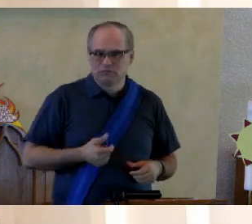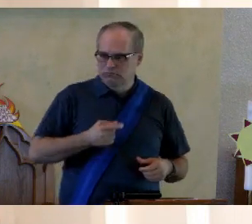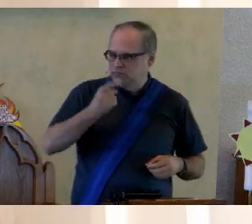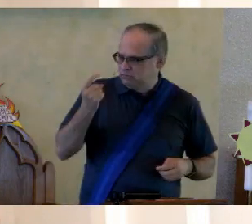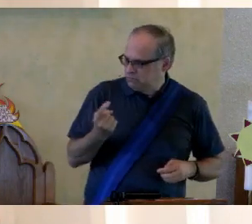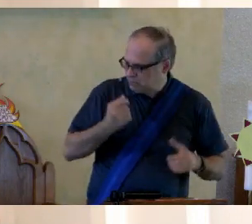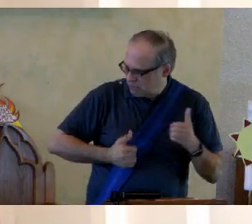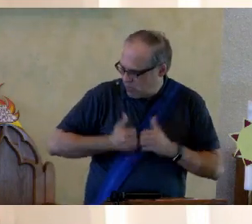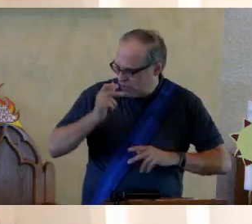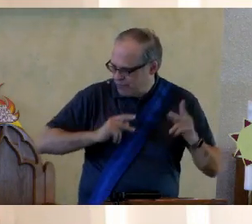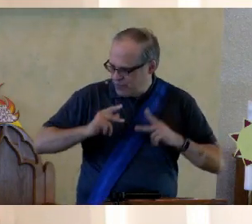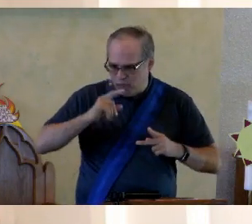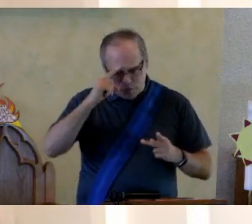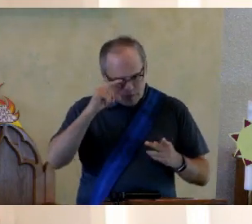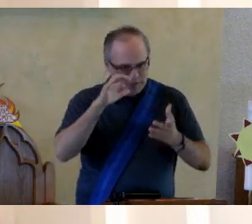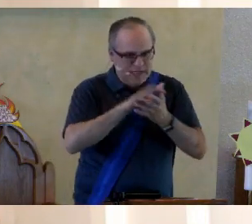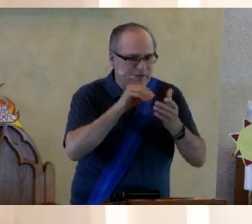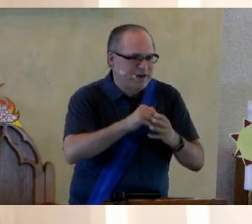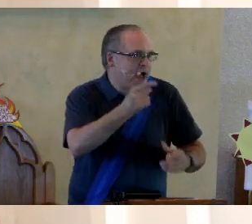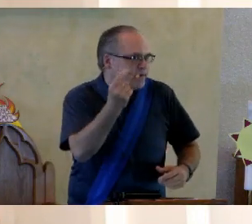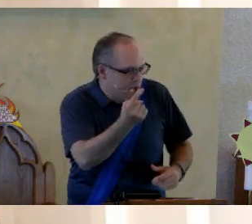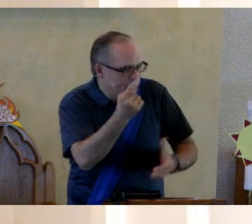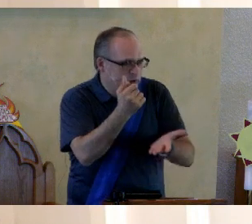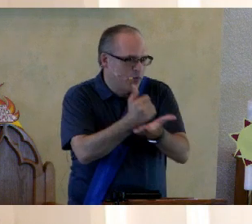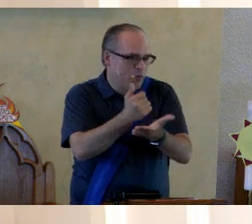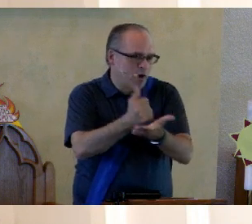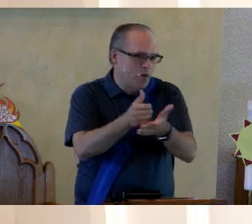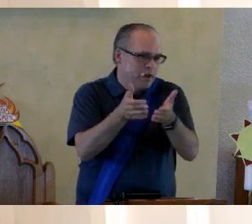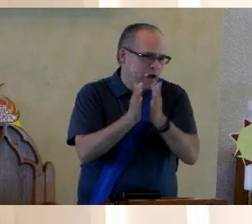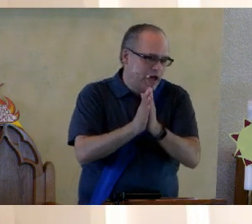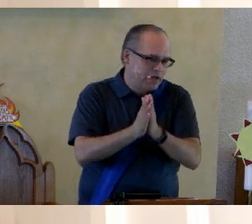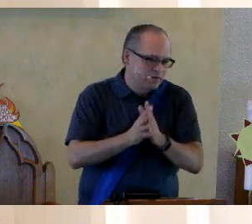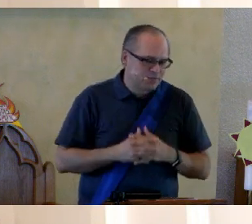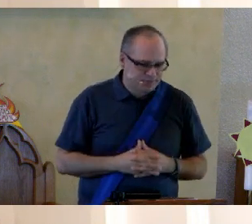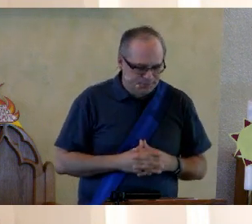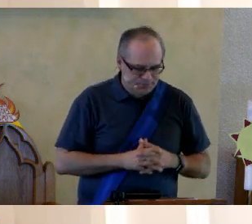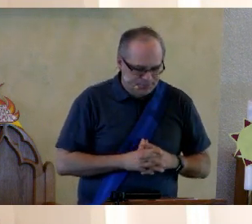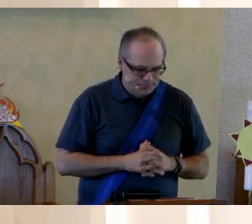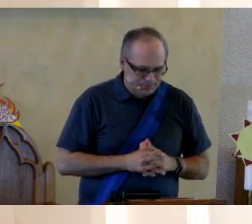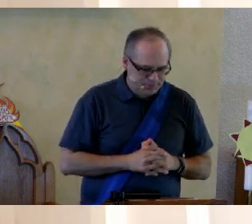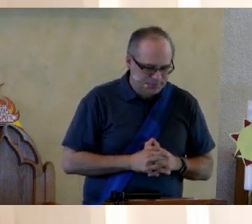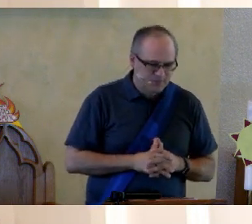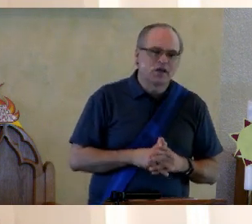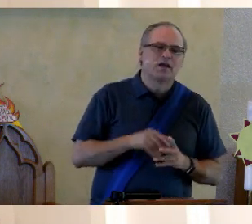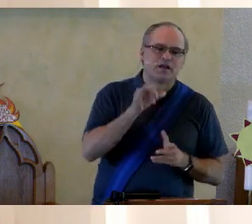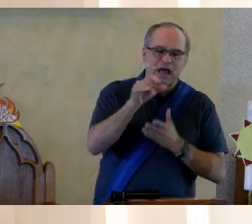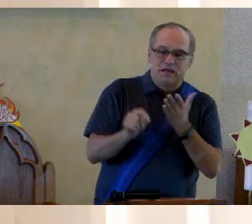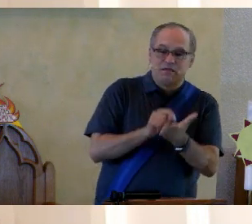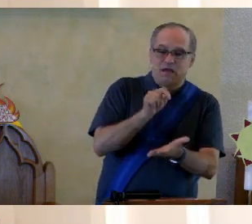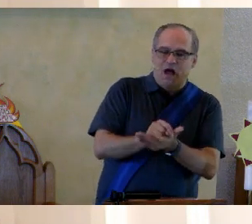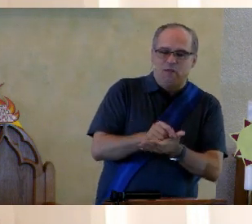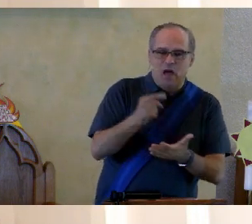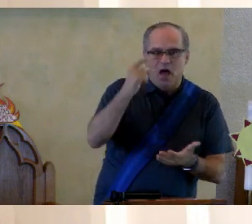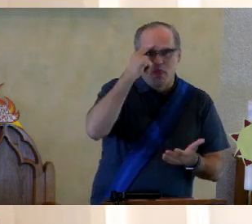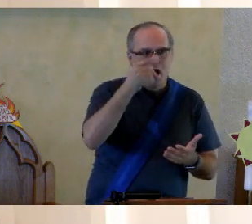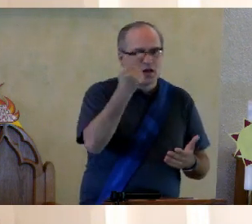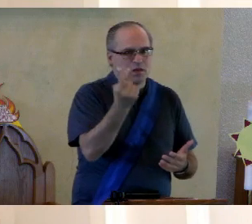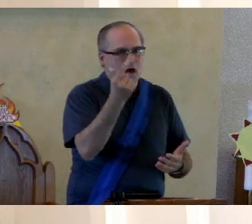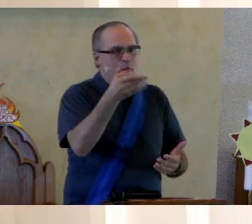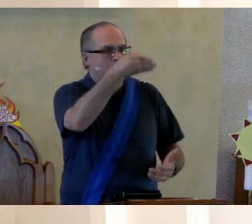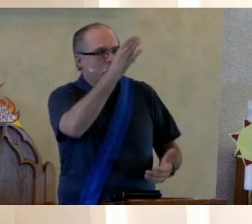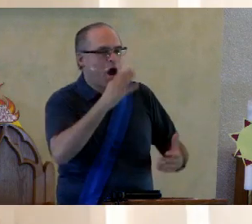in. During the time when the text was written, people believed that storms were signs of an angry God. In an effort to figure out